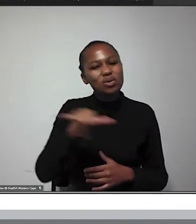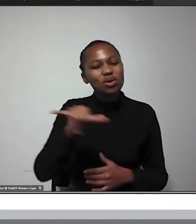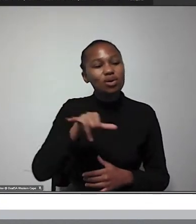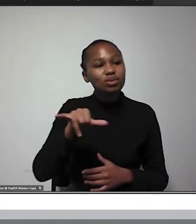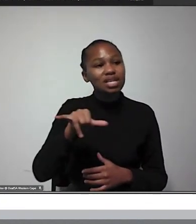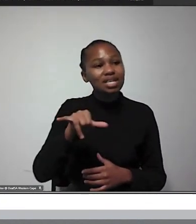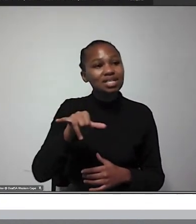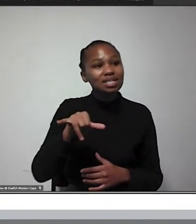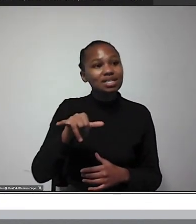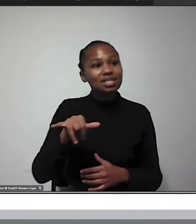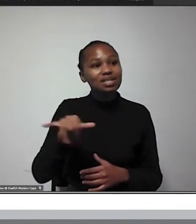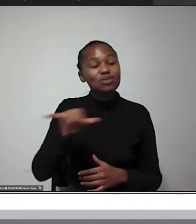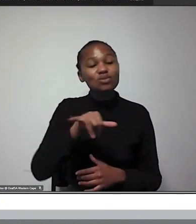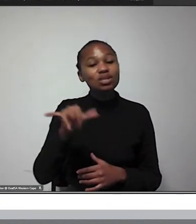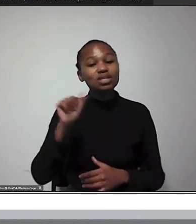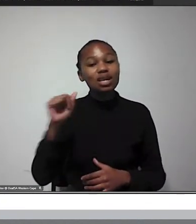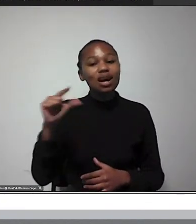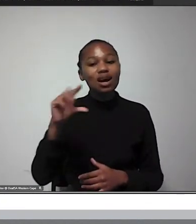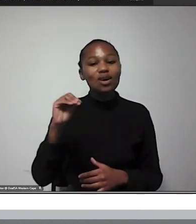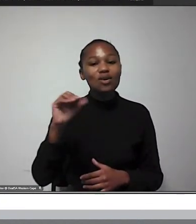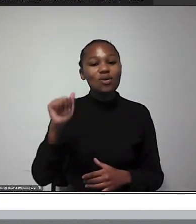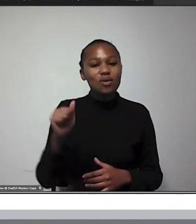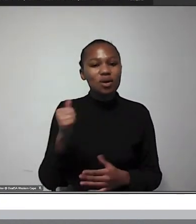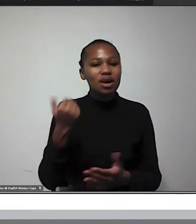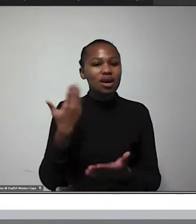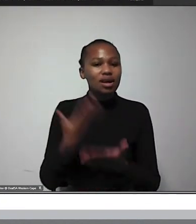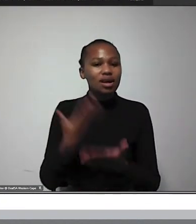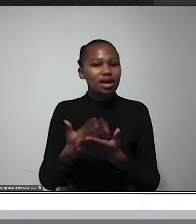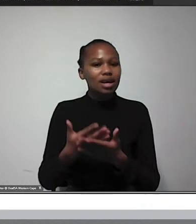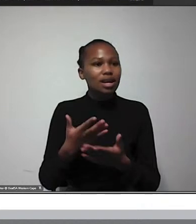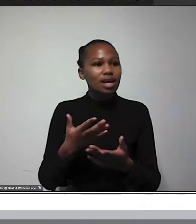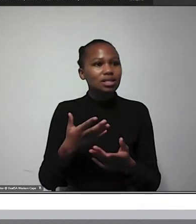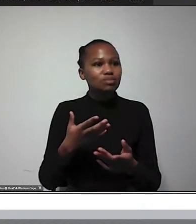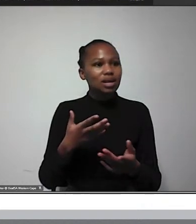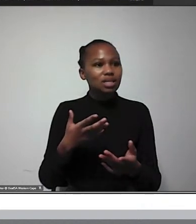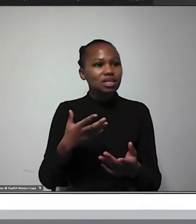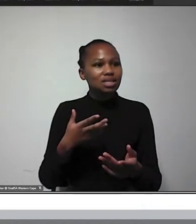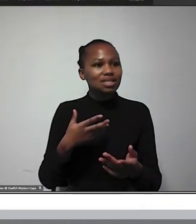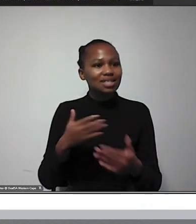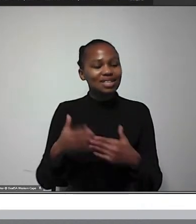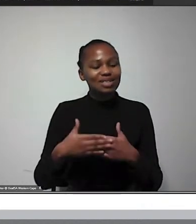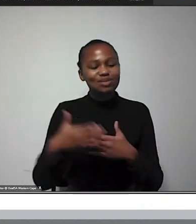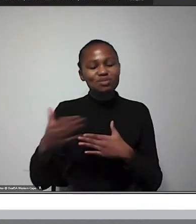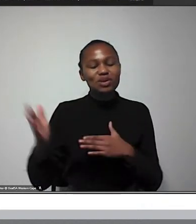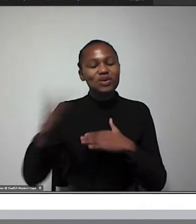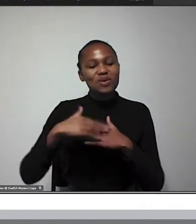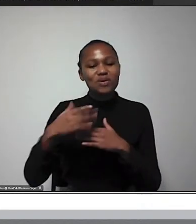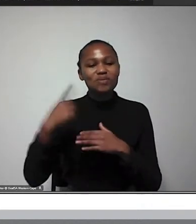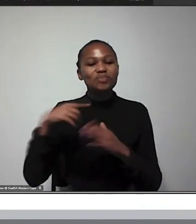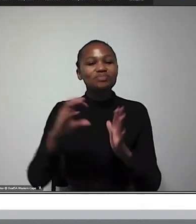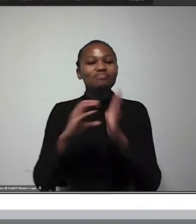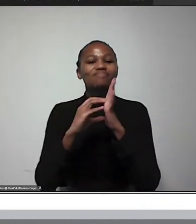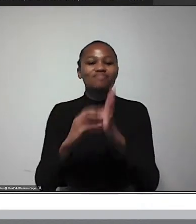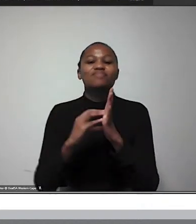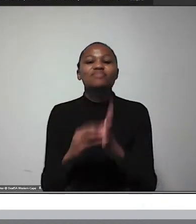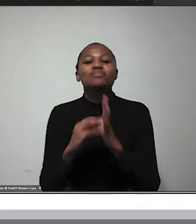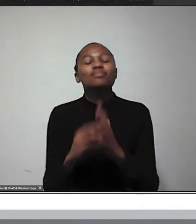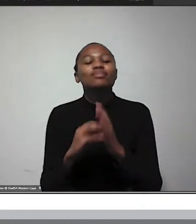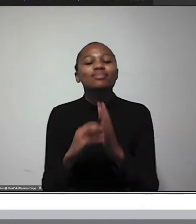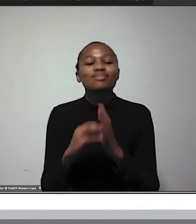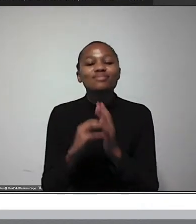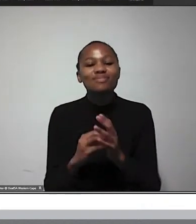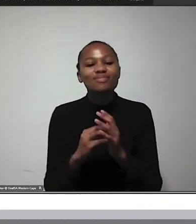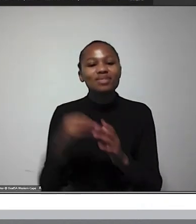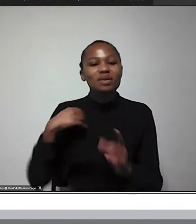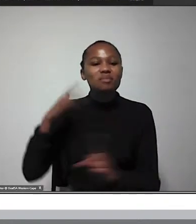of AGOA we might lobby to expand on. For example, might fisheries be an area that we'd want